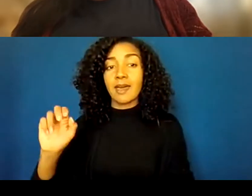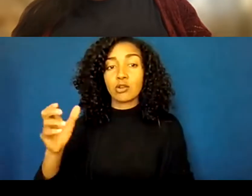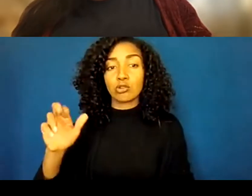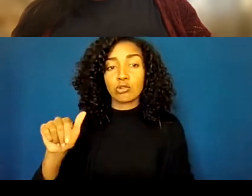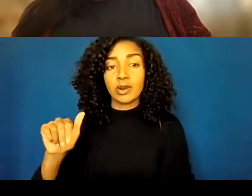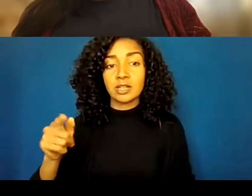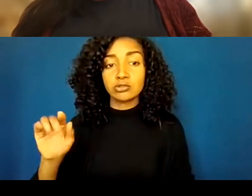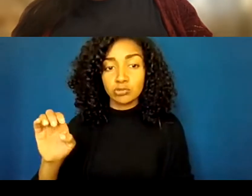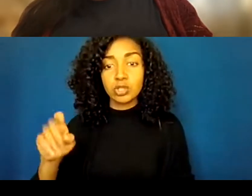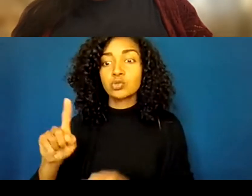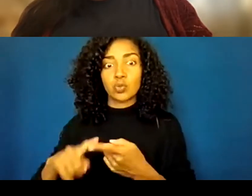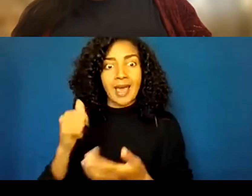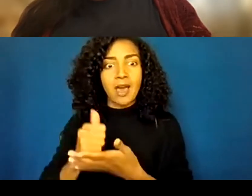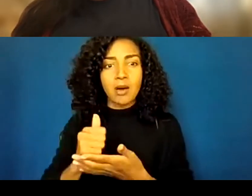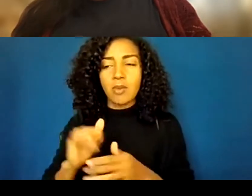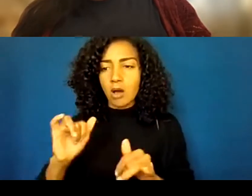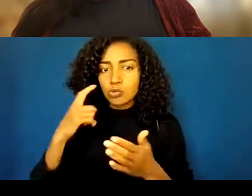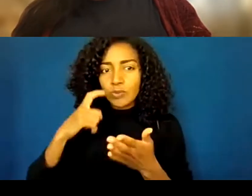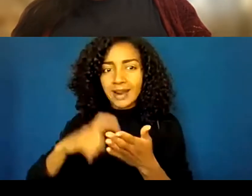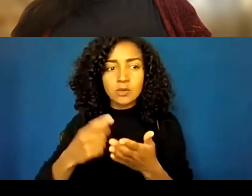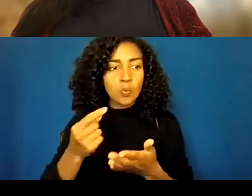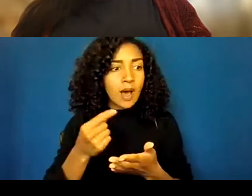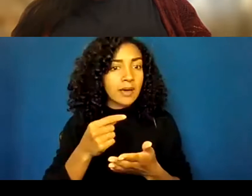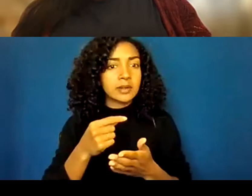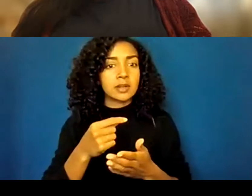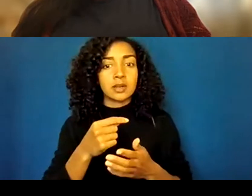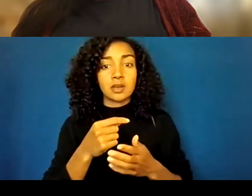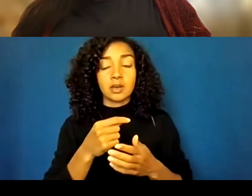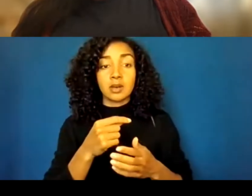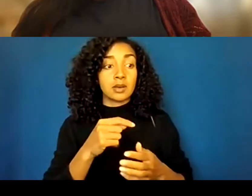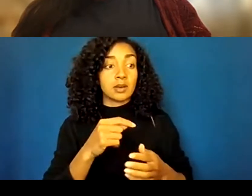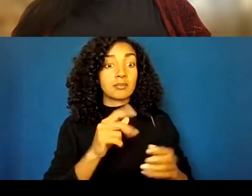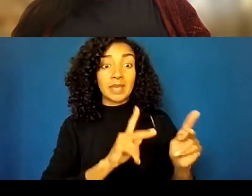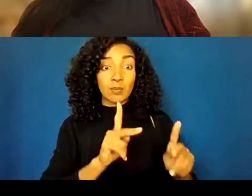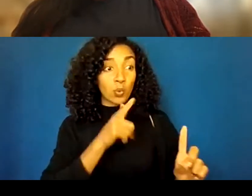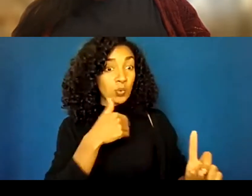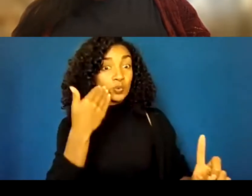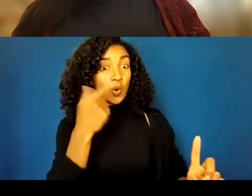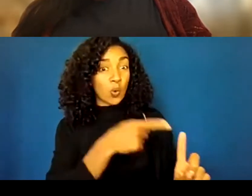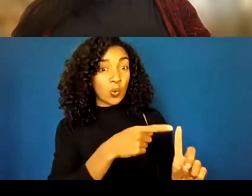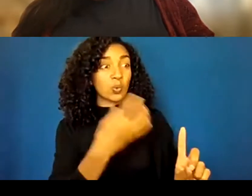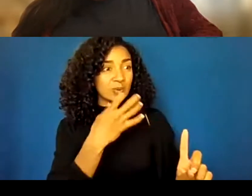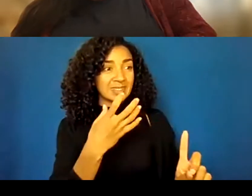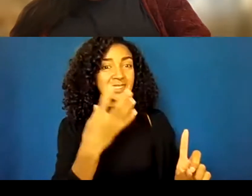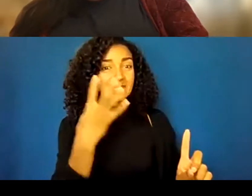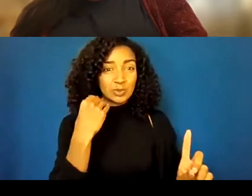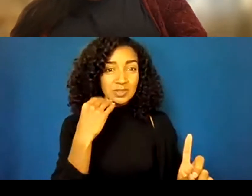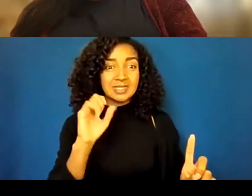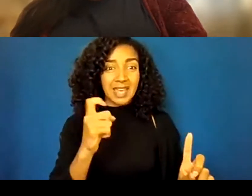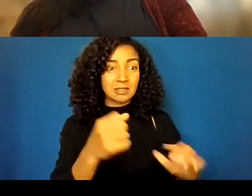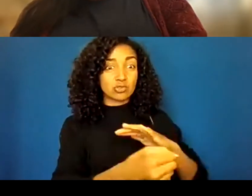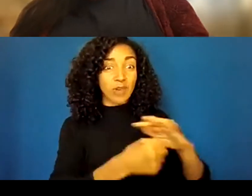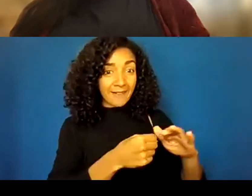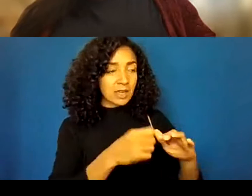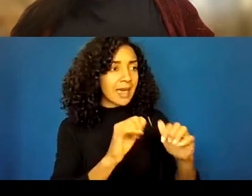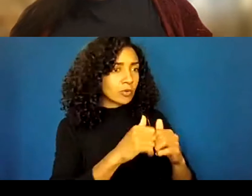with meeting needs of people who we know are in situations that are traffic situations, in order